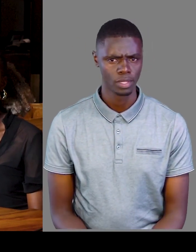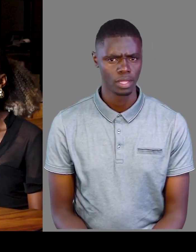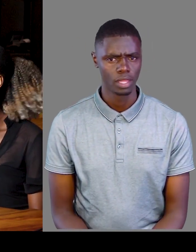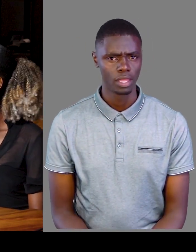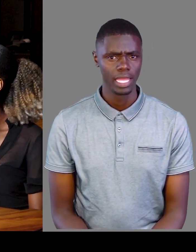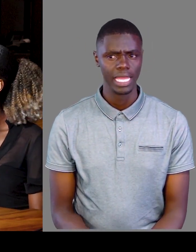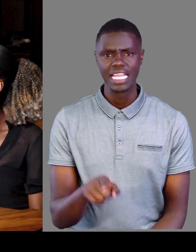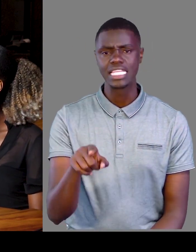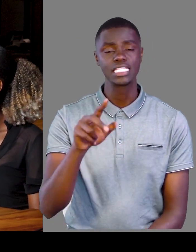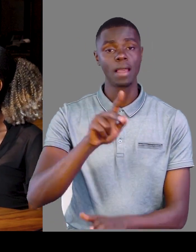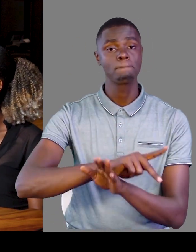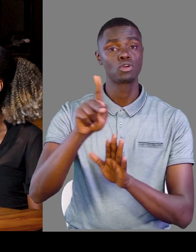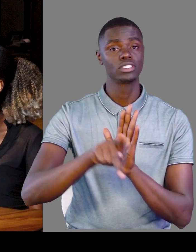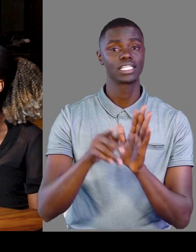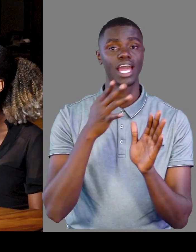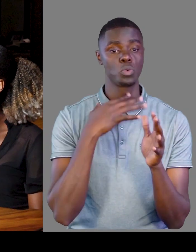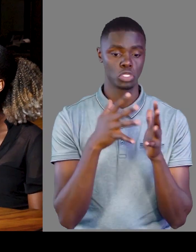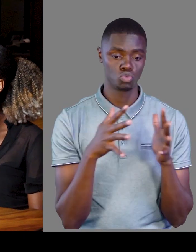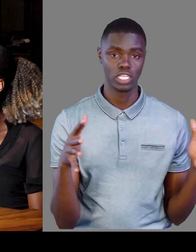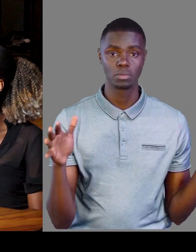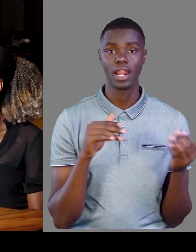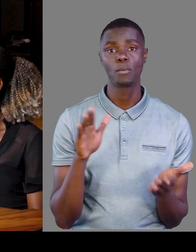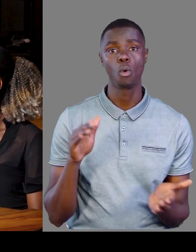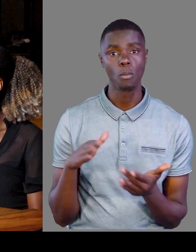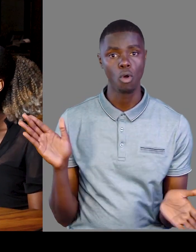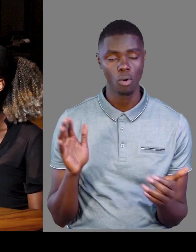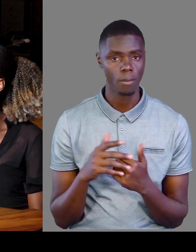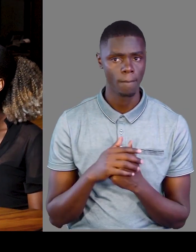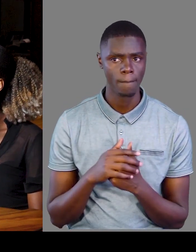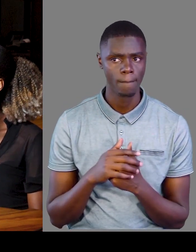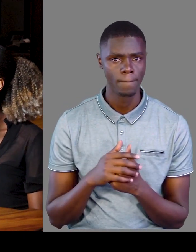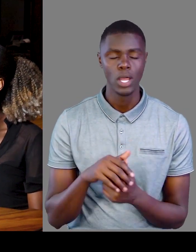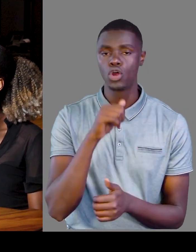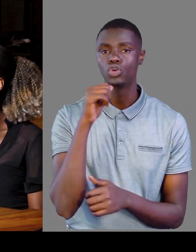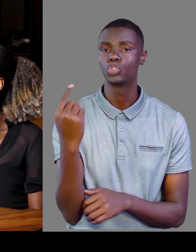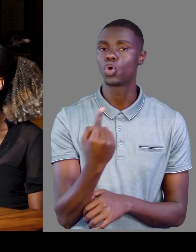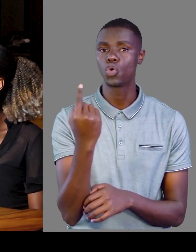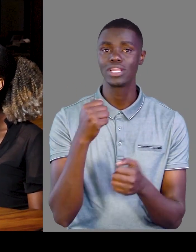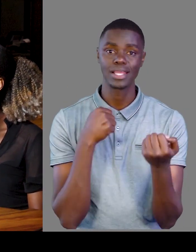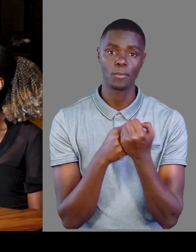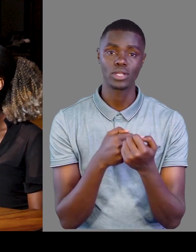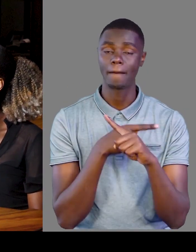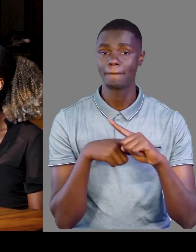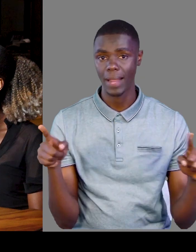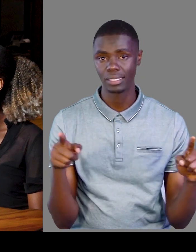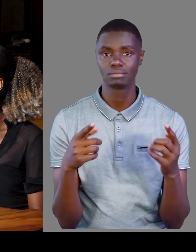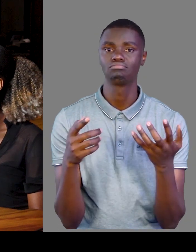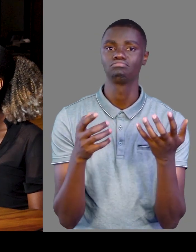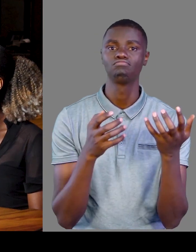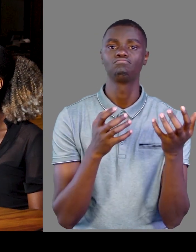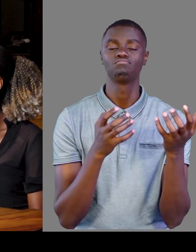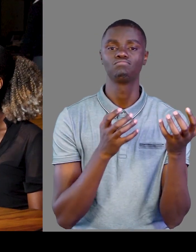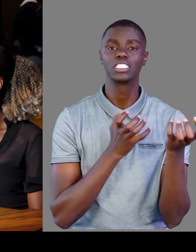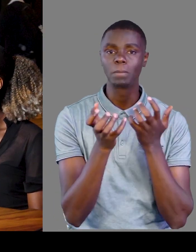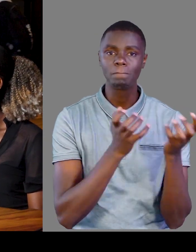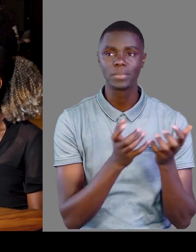think this kind of project I wanted to expand more and more. It's not just support, it's make